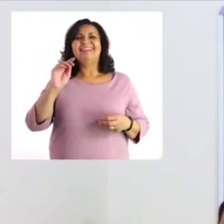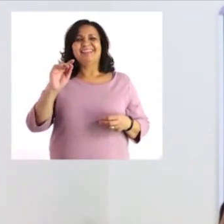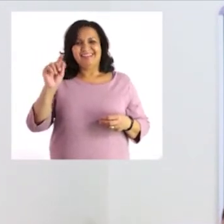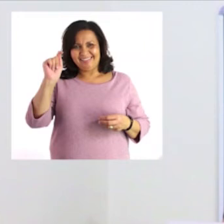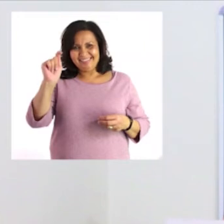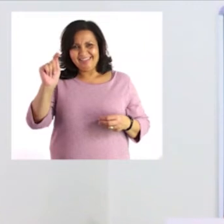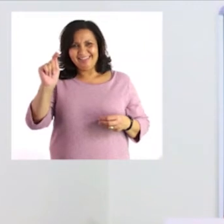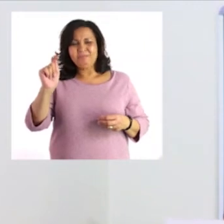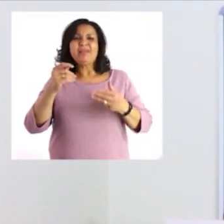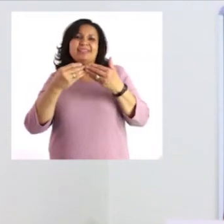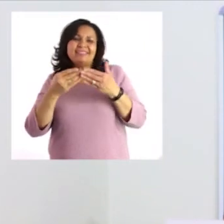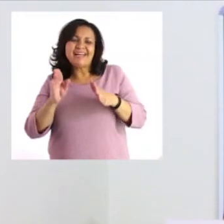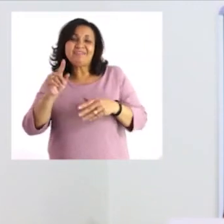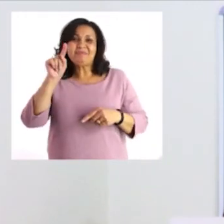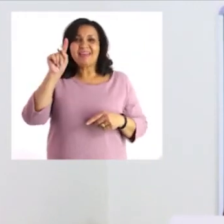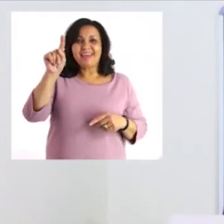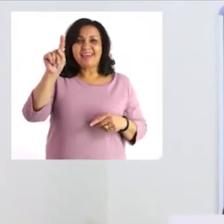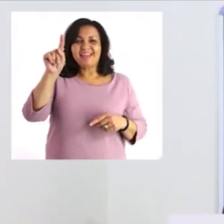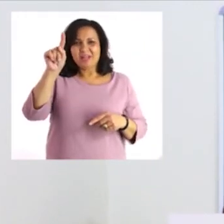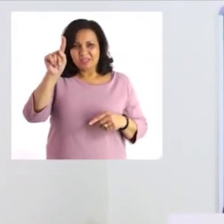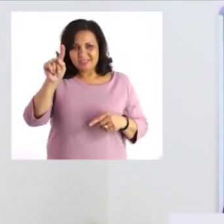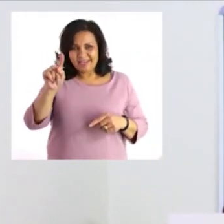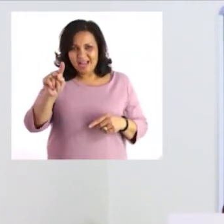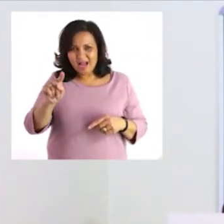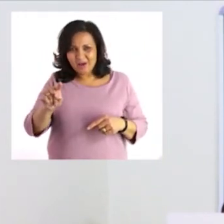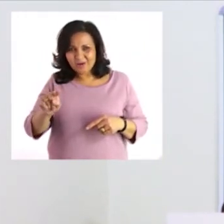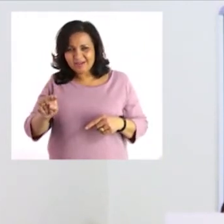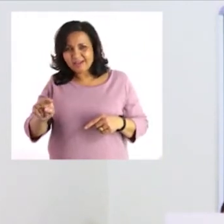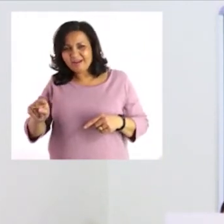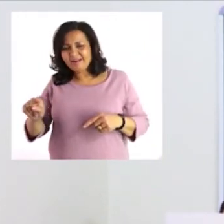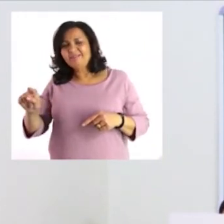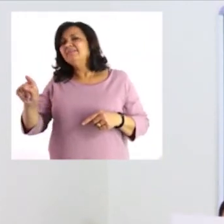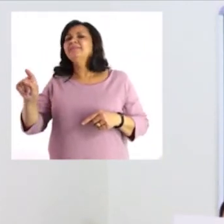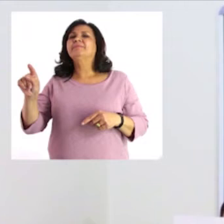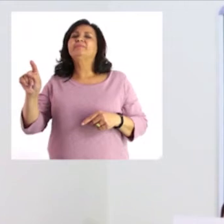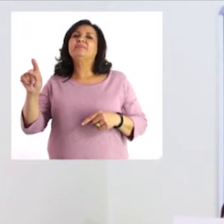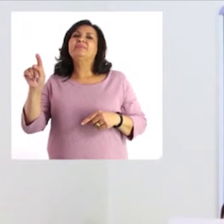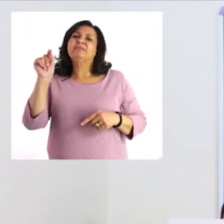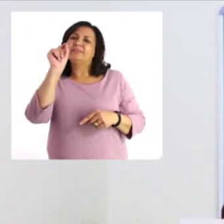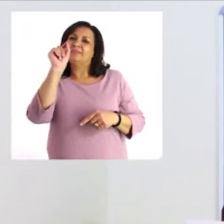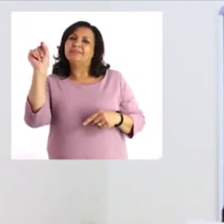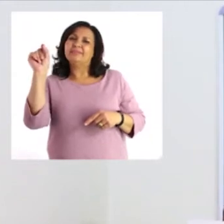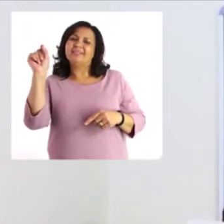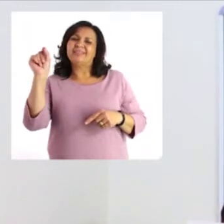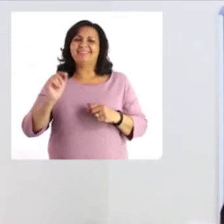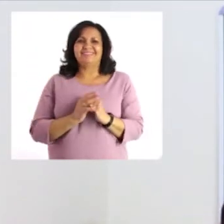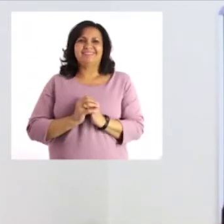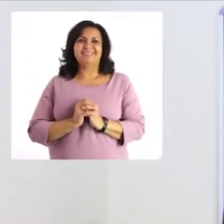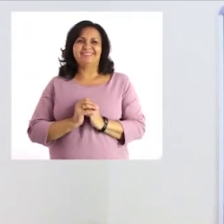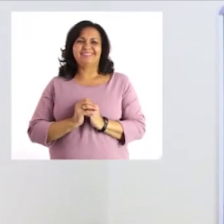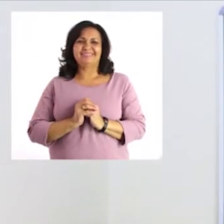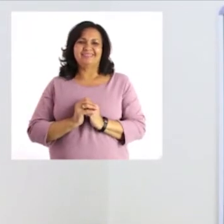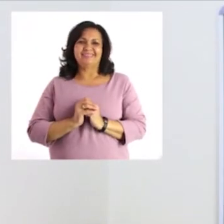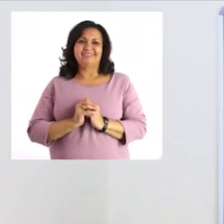letter T starts at the top of the line and we go straight down and we give a curvy kick and we make a straight line in the